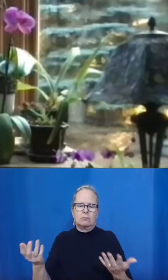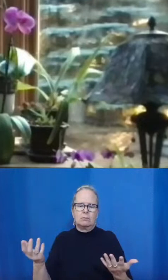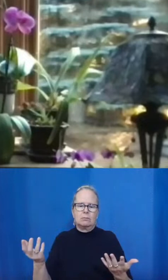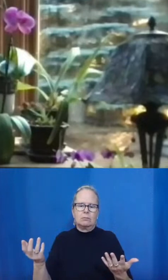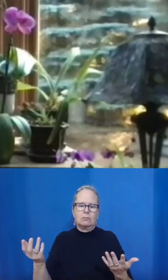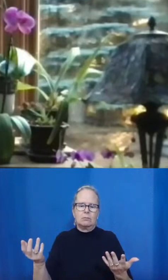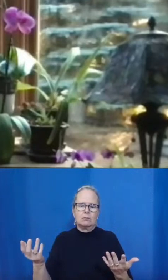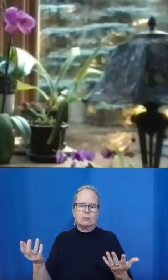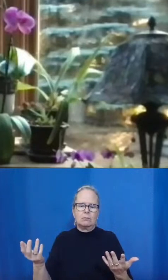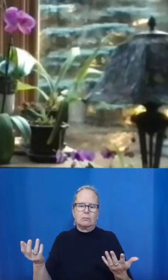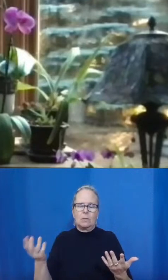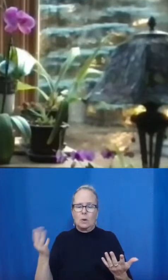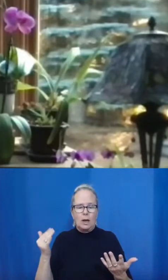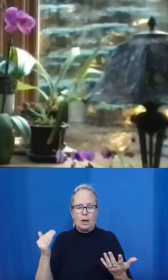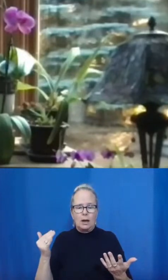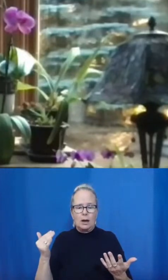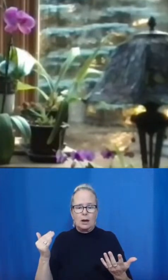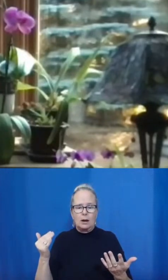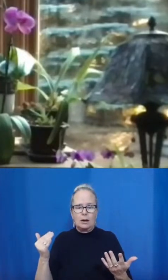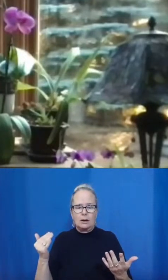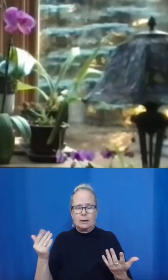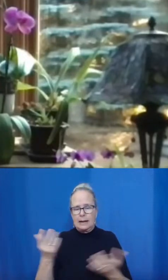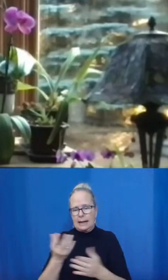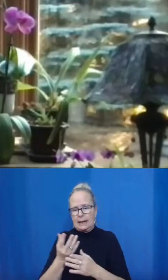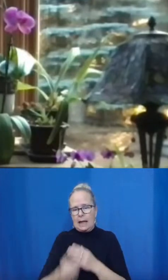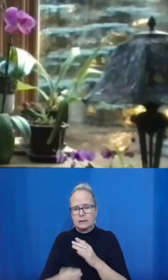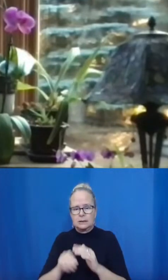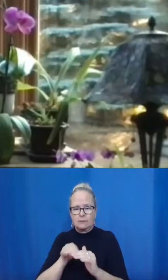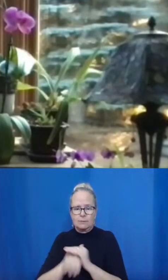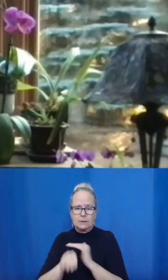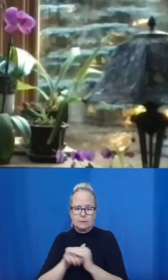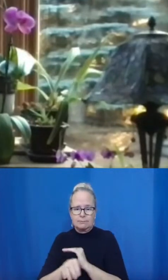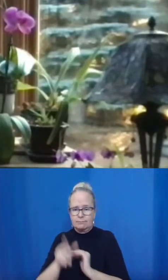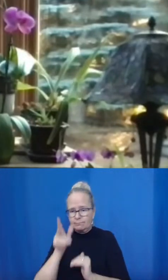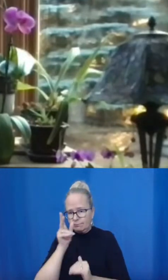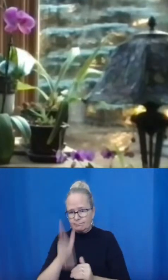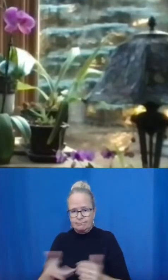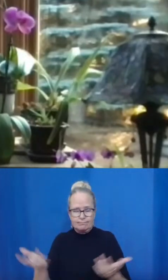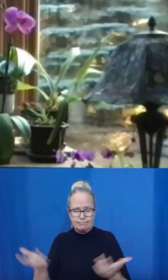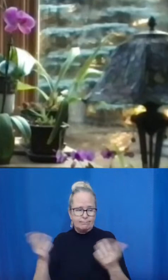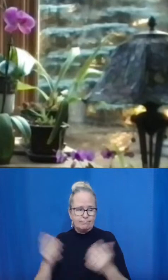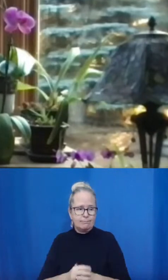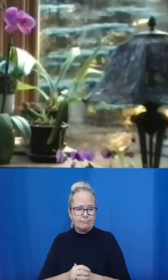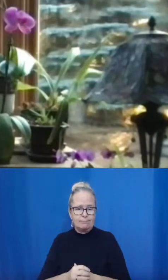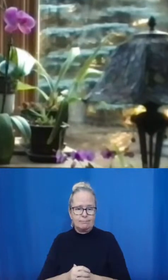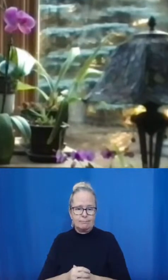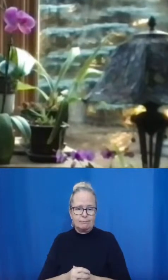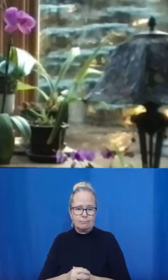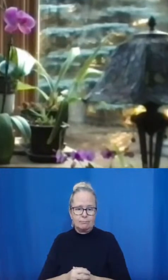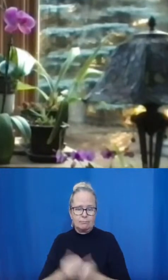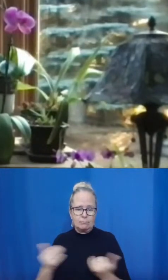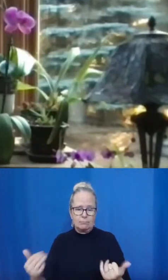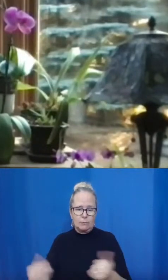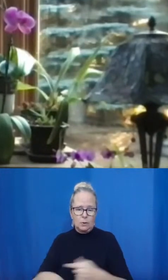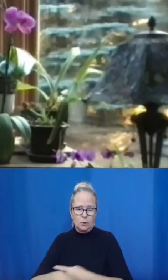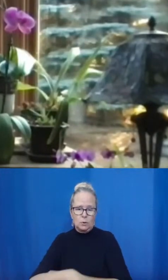with organ failure who are waiting for transplants, who are waiting for life-saving transplants. As far as